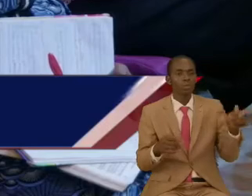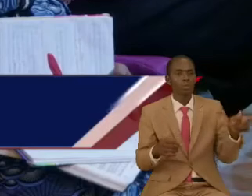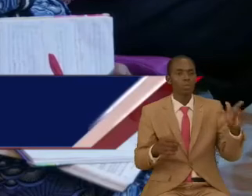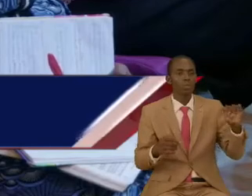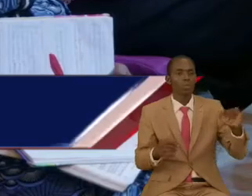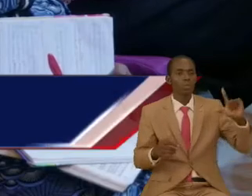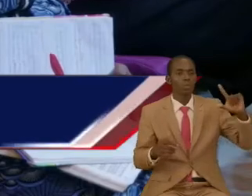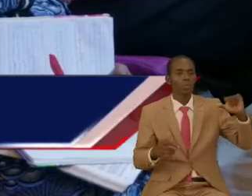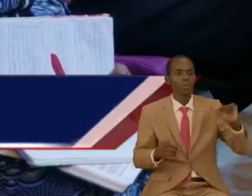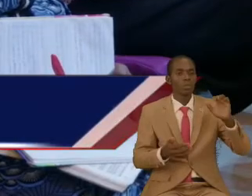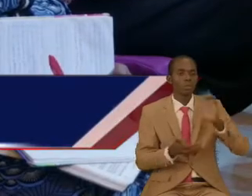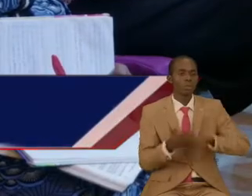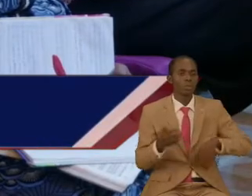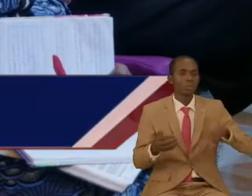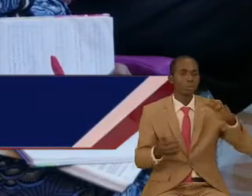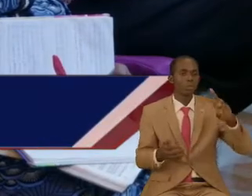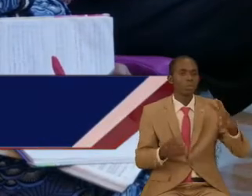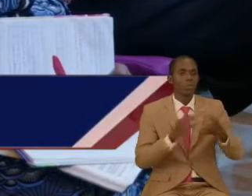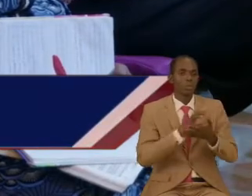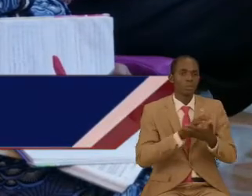6, and we're reading from